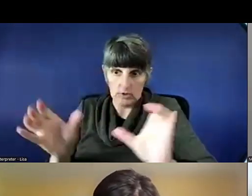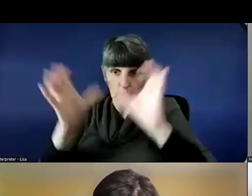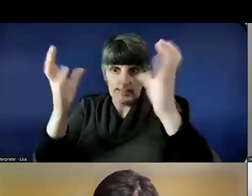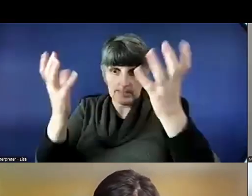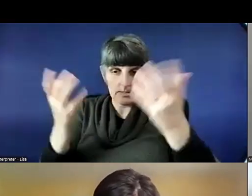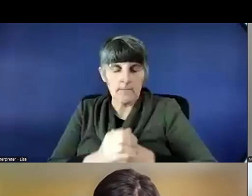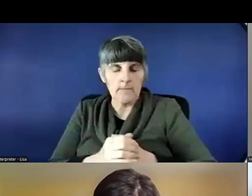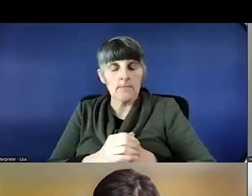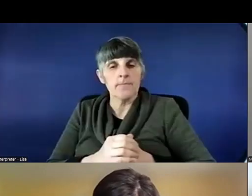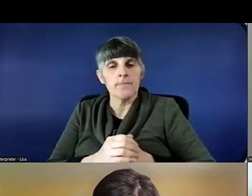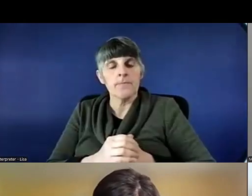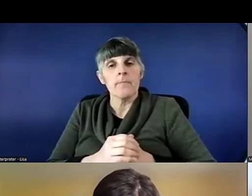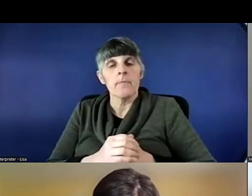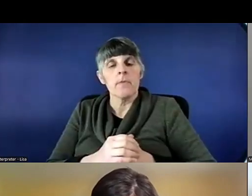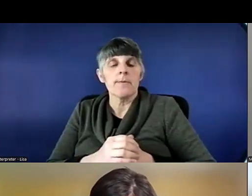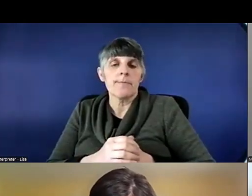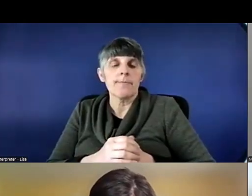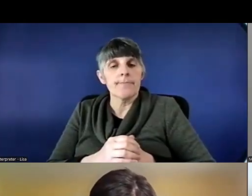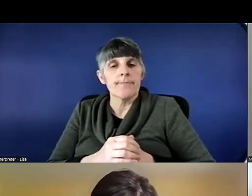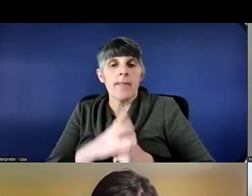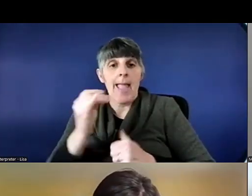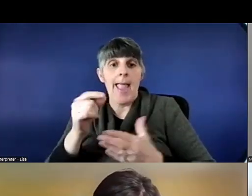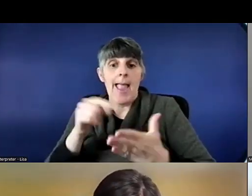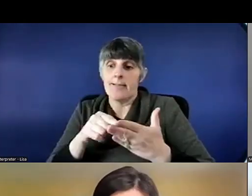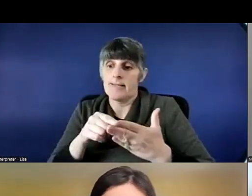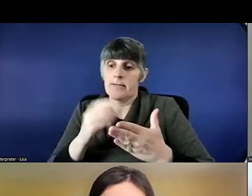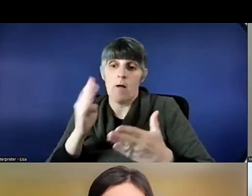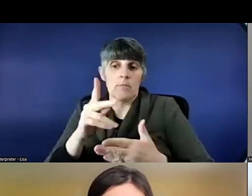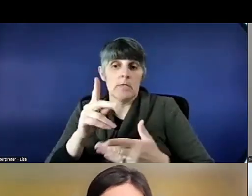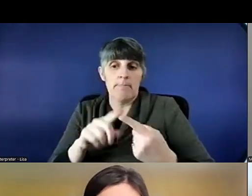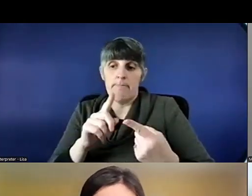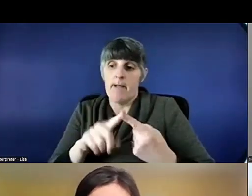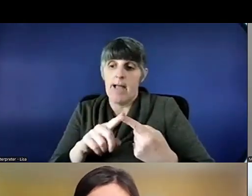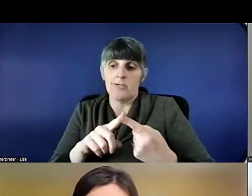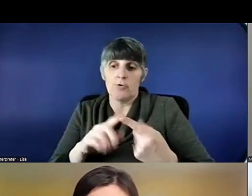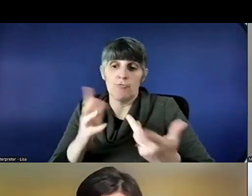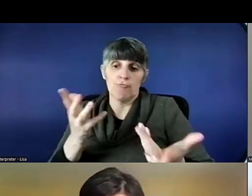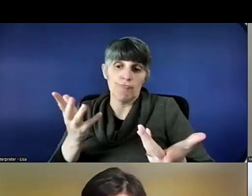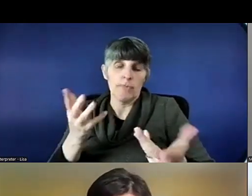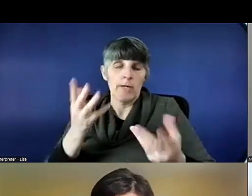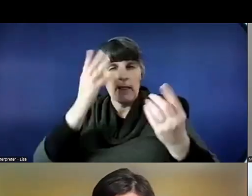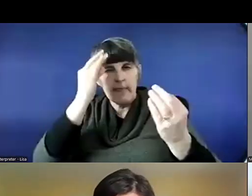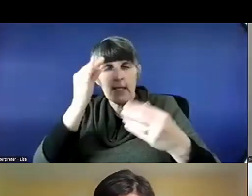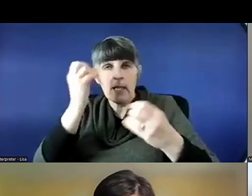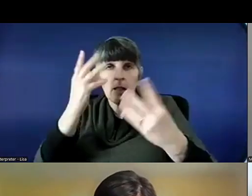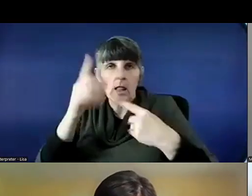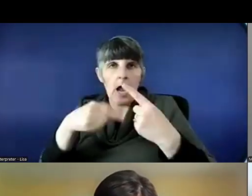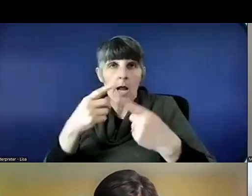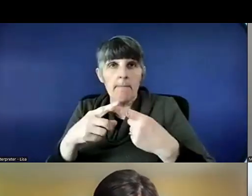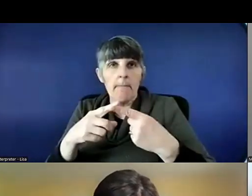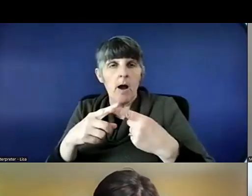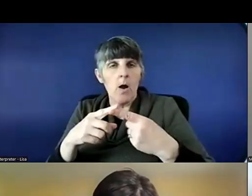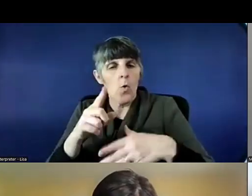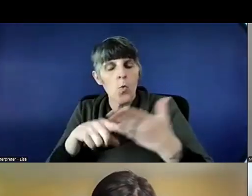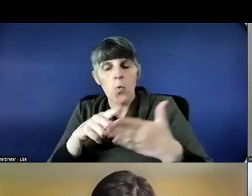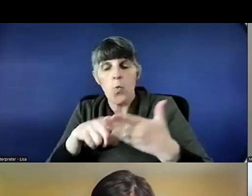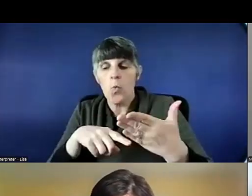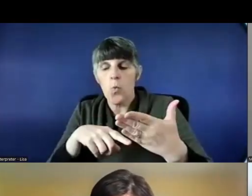so, and this comes right back to sort of thinking a lot about what are